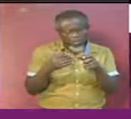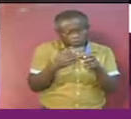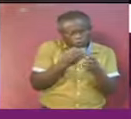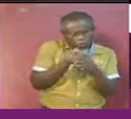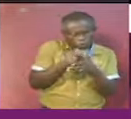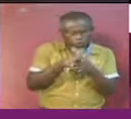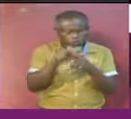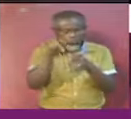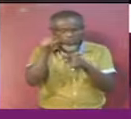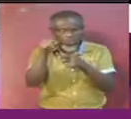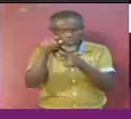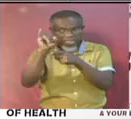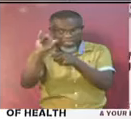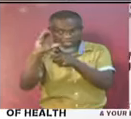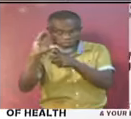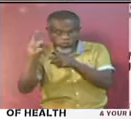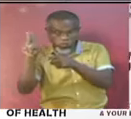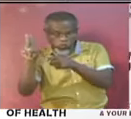Thank you.